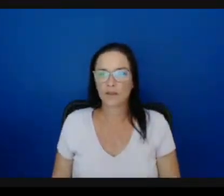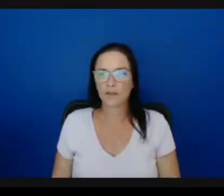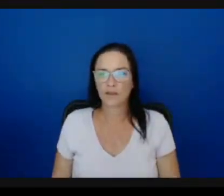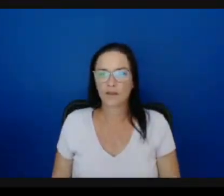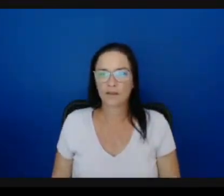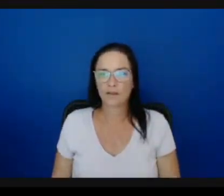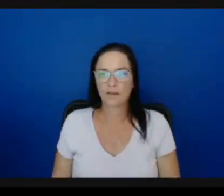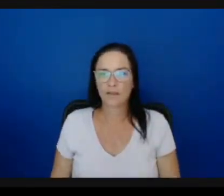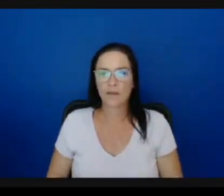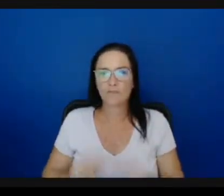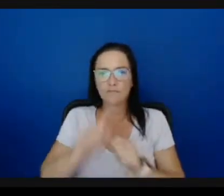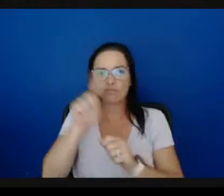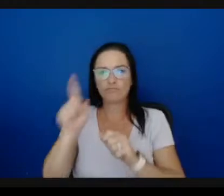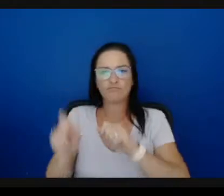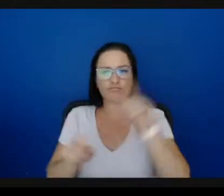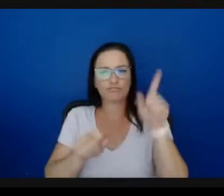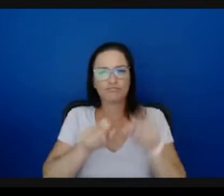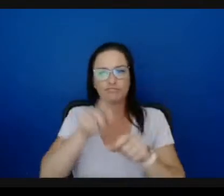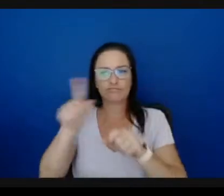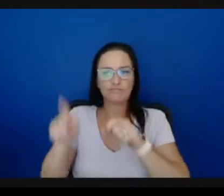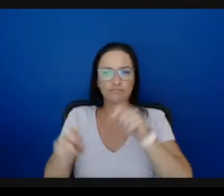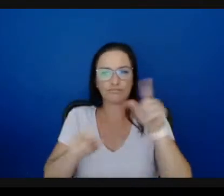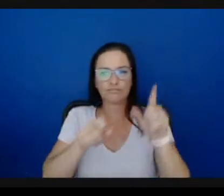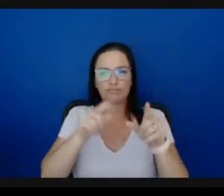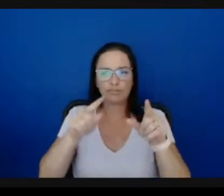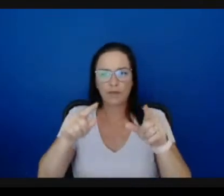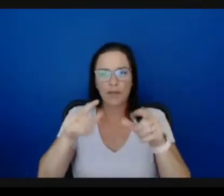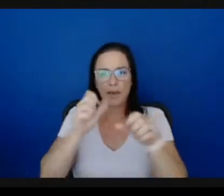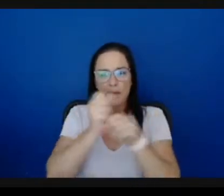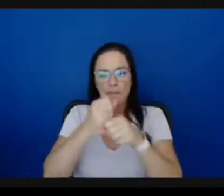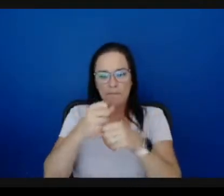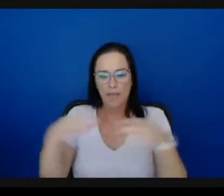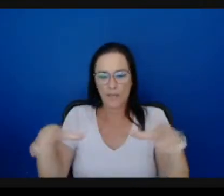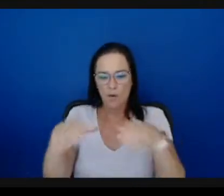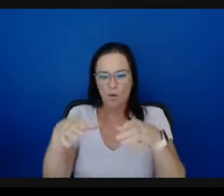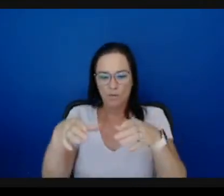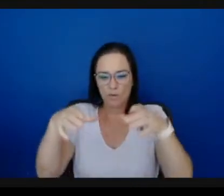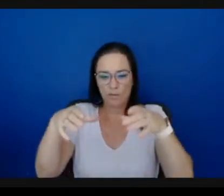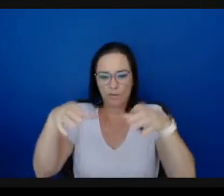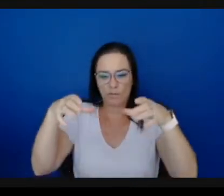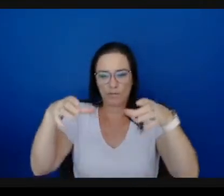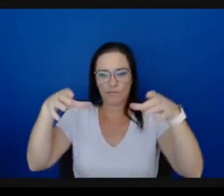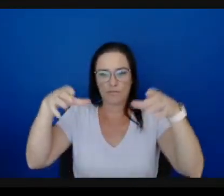Showers of spatter falling on the side of the cone build it up.